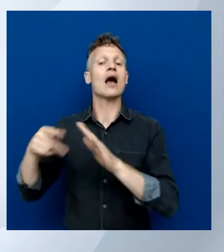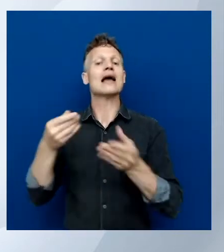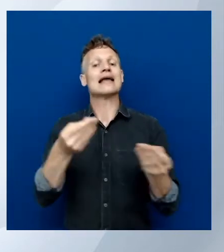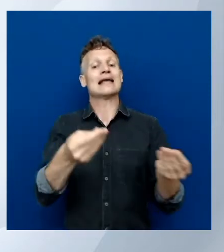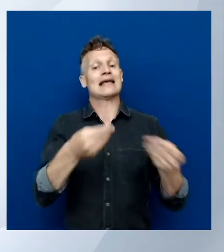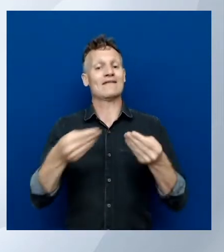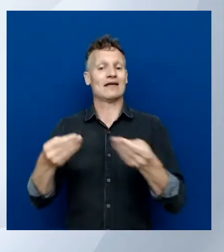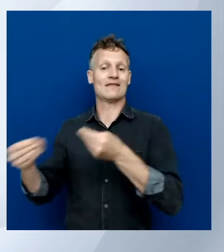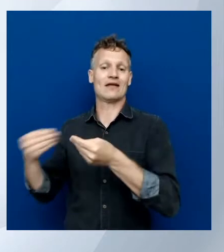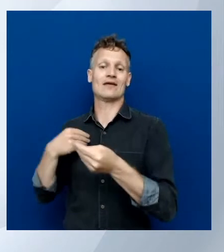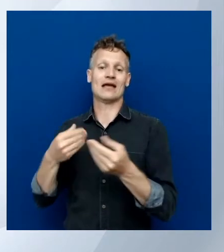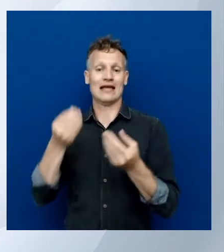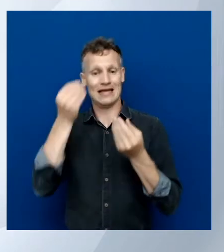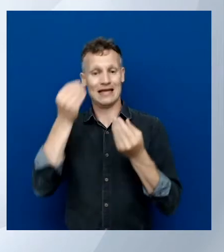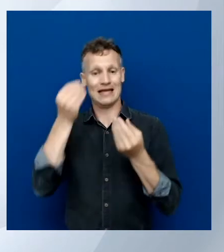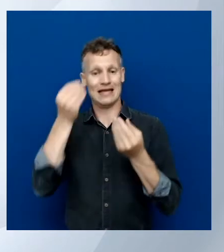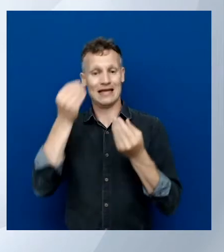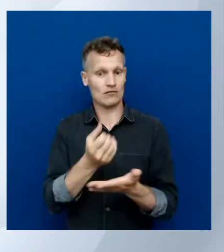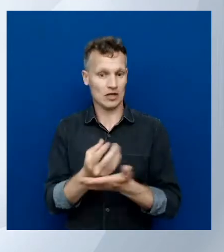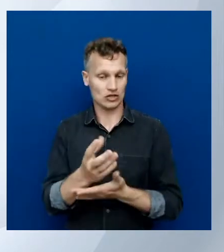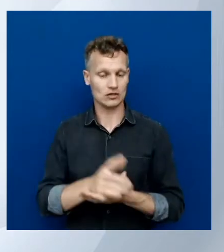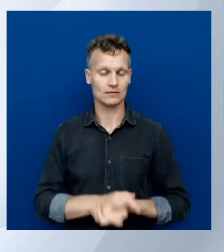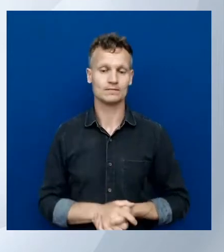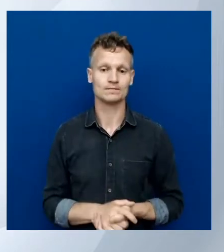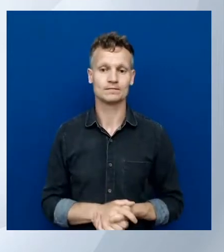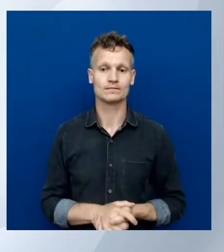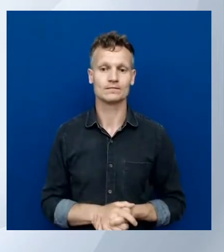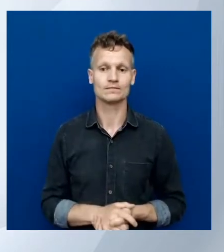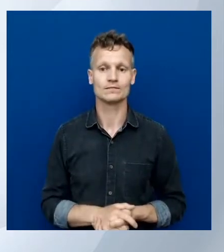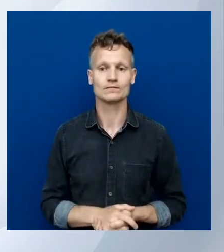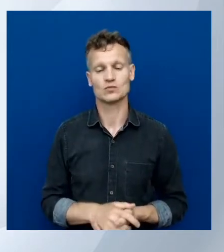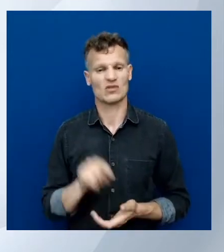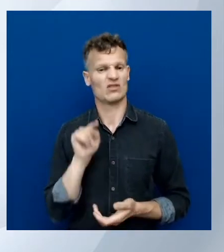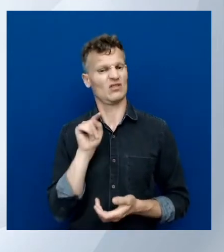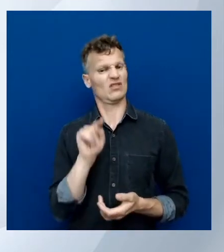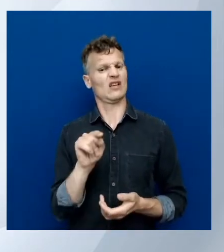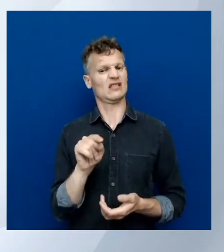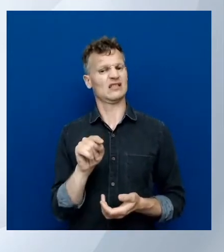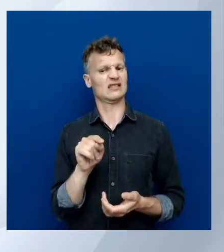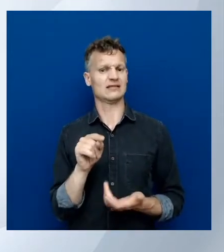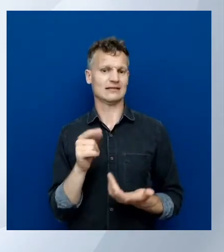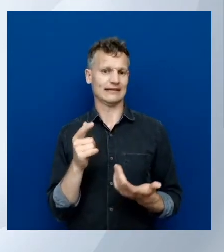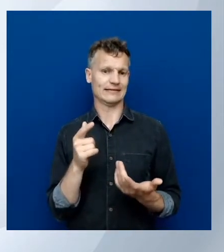be the motivation throughout this talk.